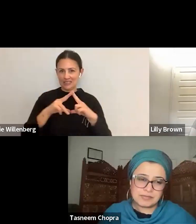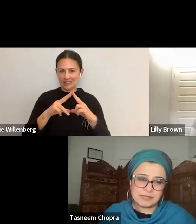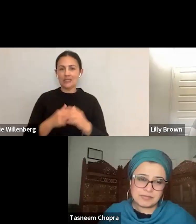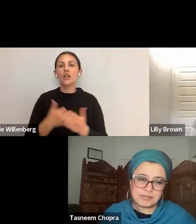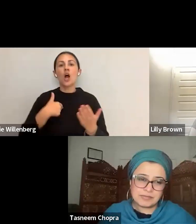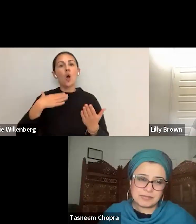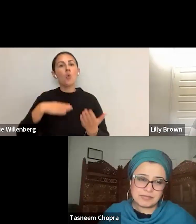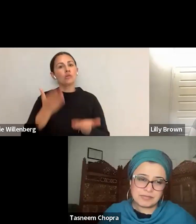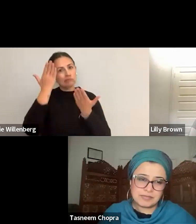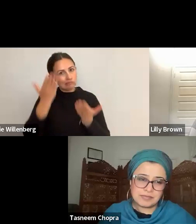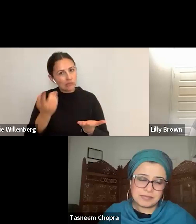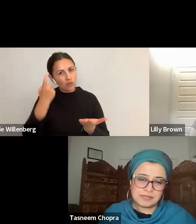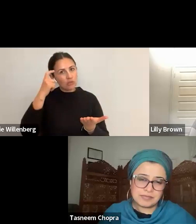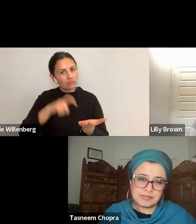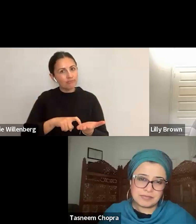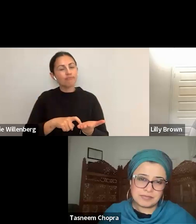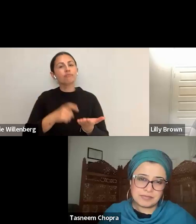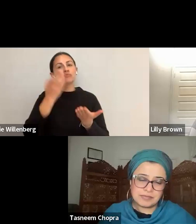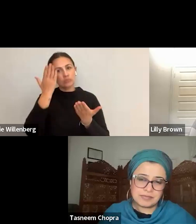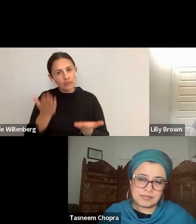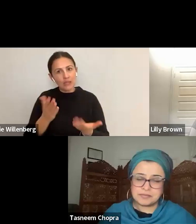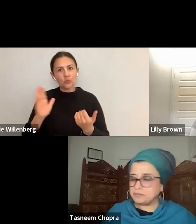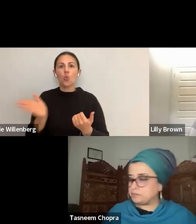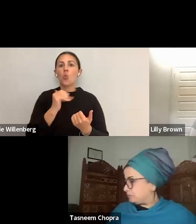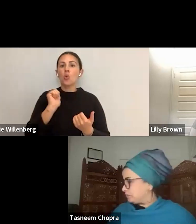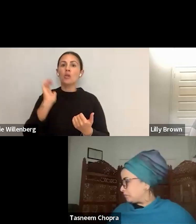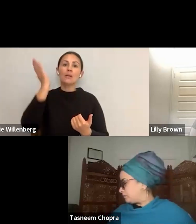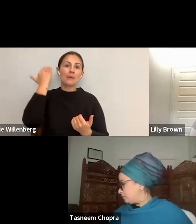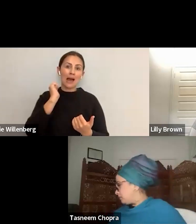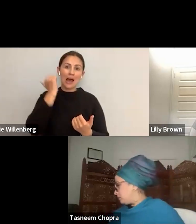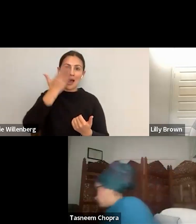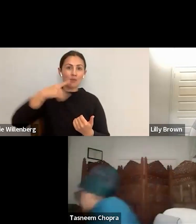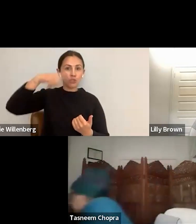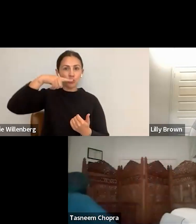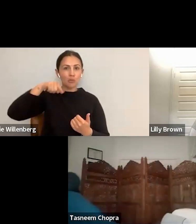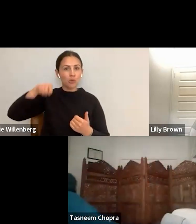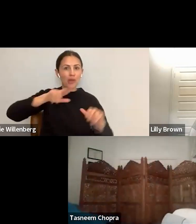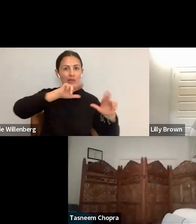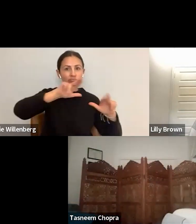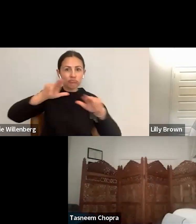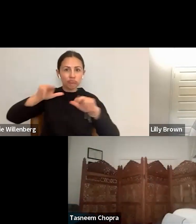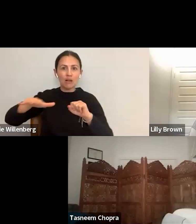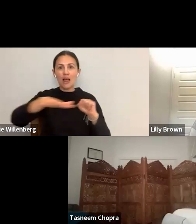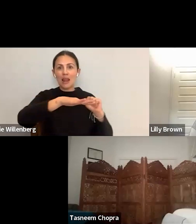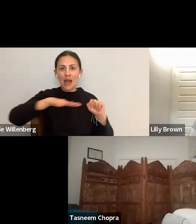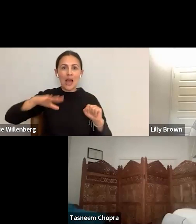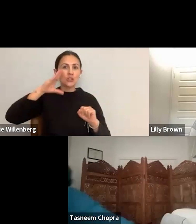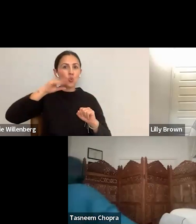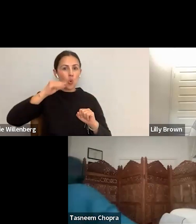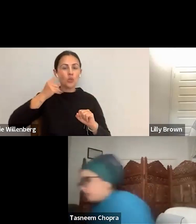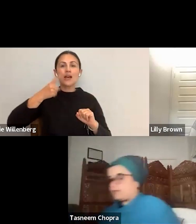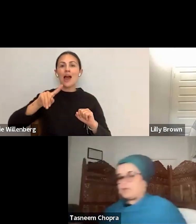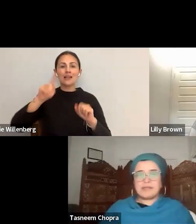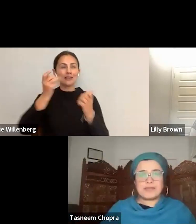to the custodians of this place, custodians of the lands, the waters and the sky of this place, and to thank and